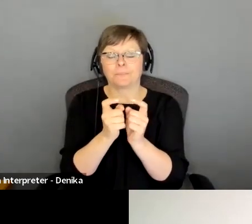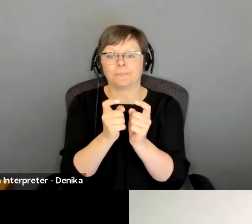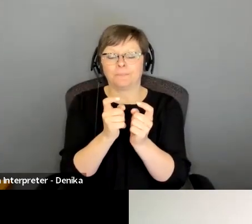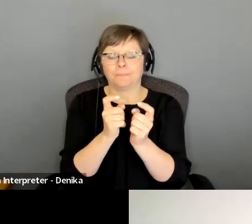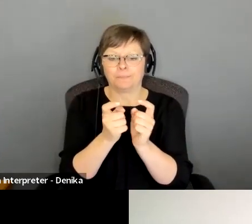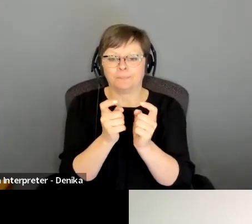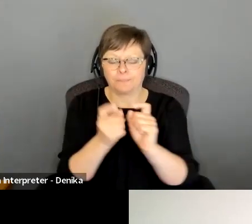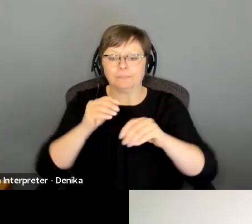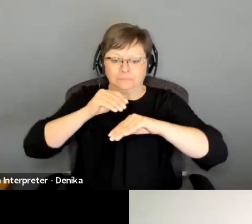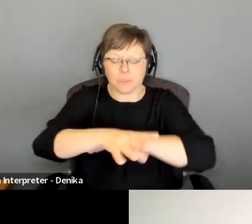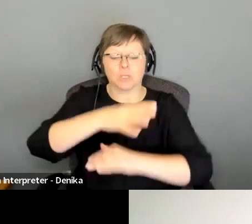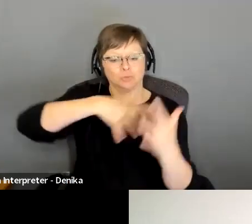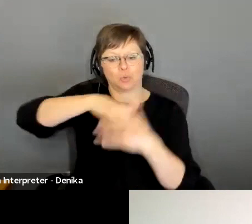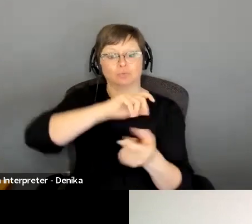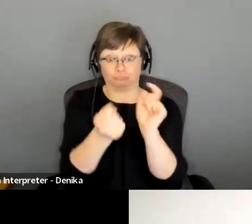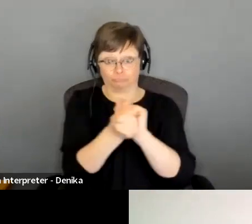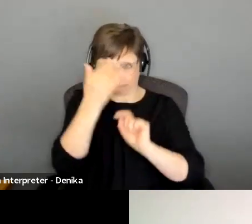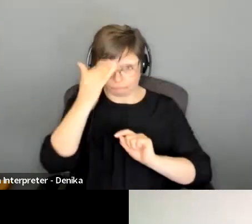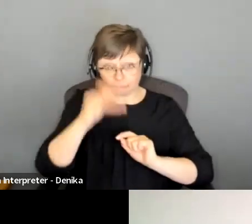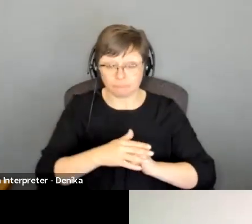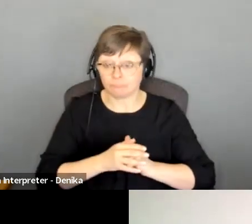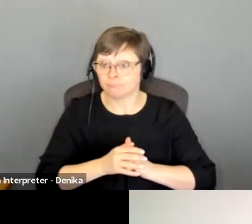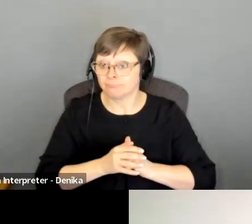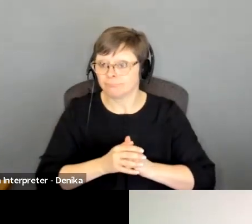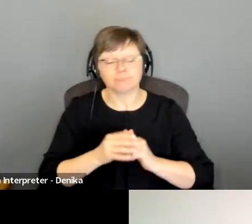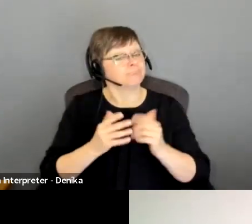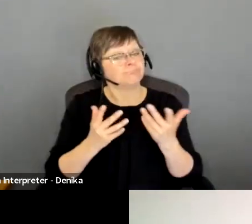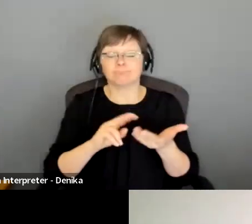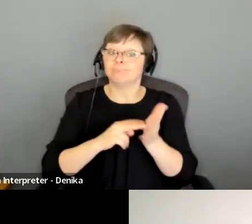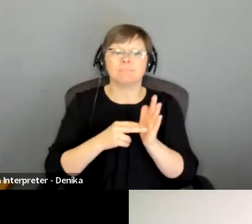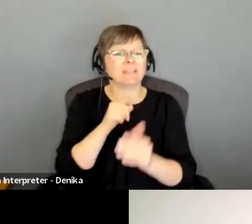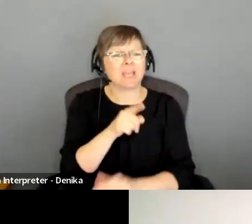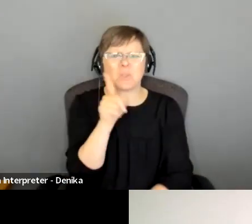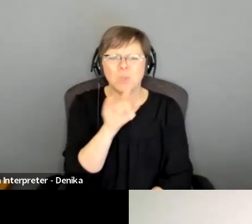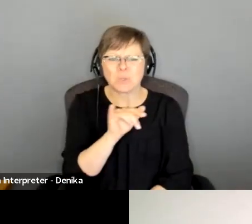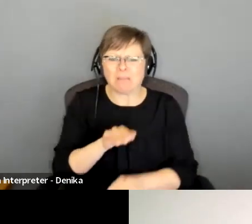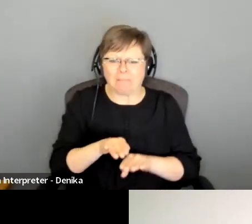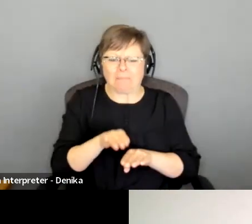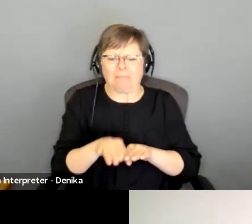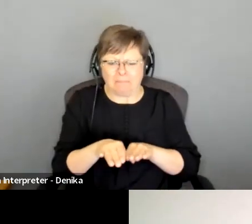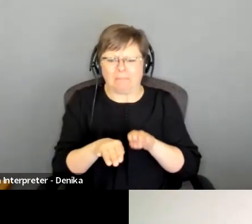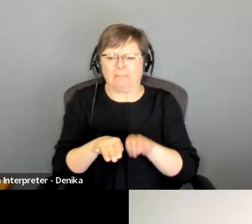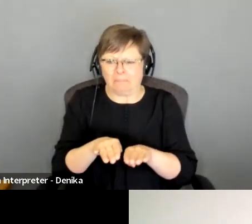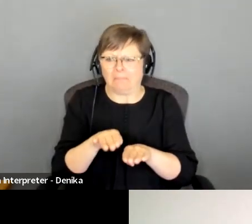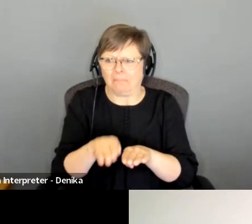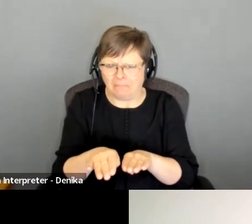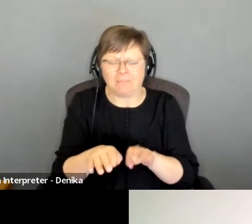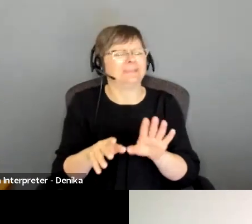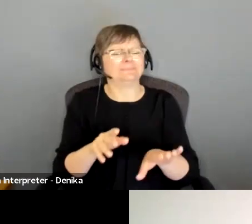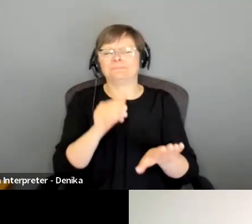change. Often this can look like it's truly a starting point about not validating behavior that reinforces